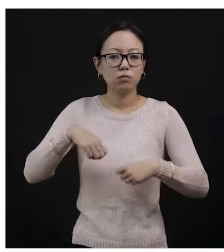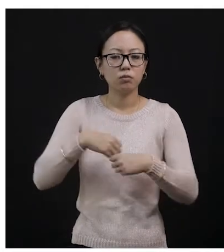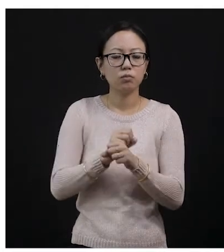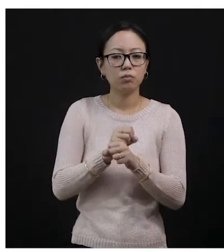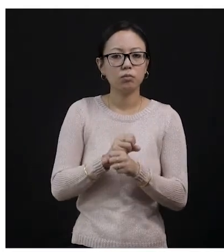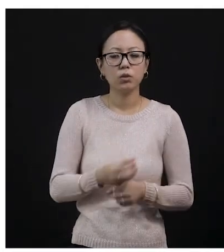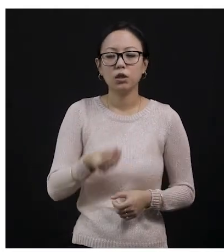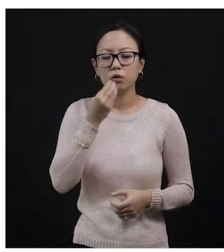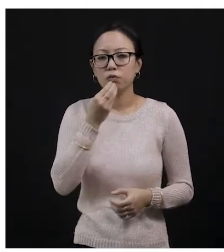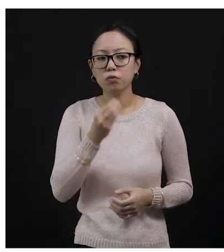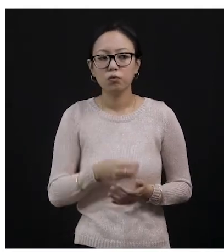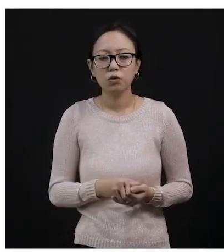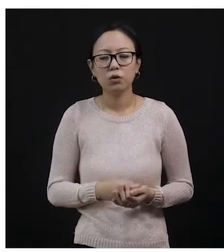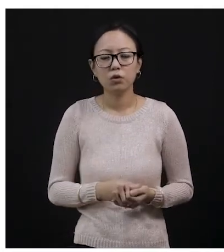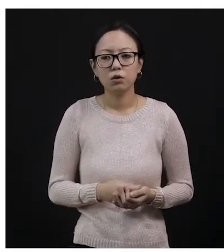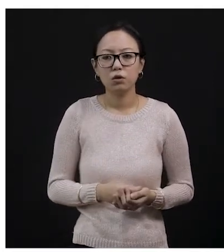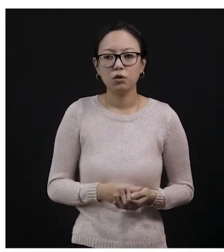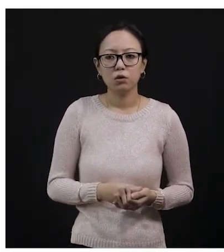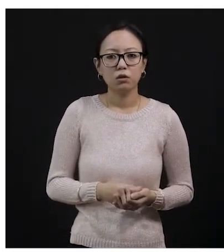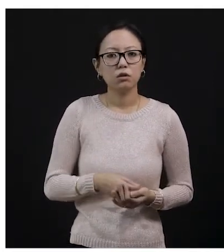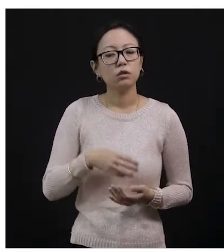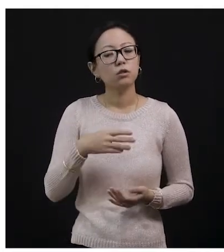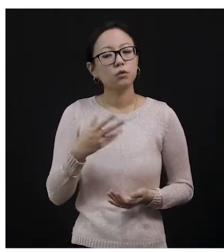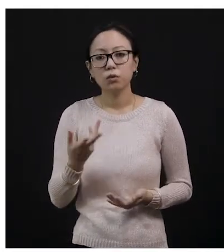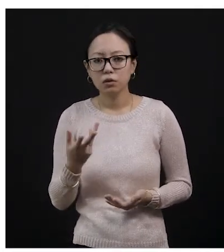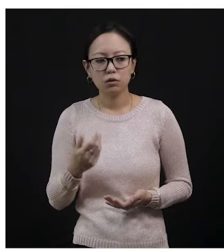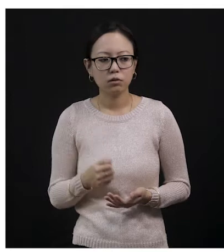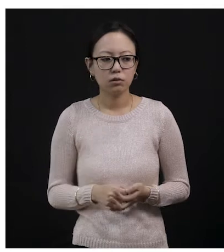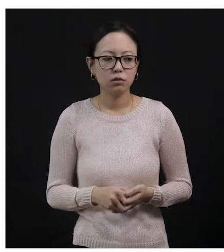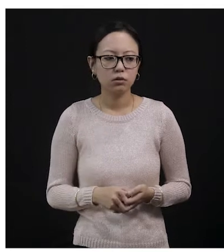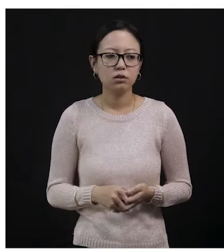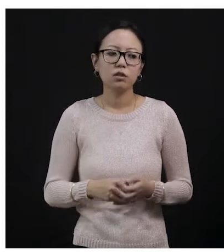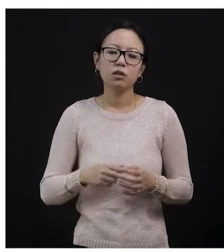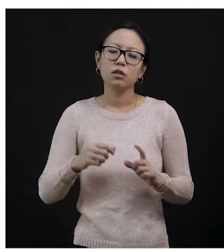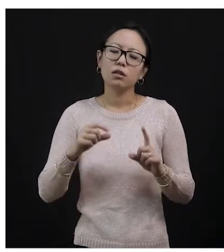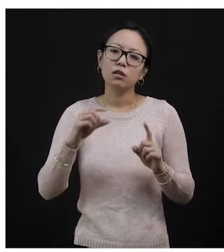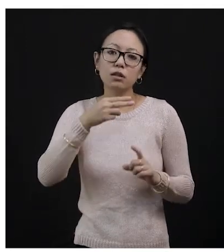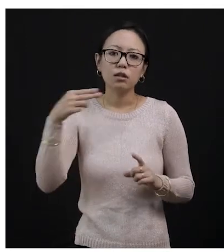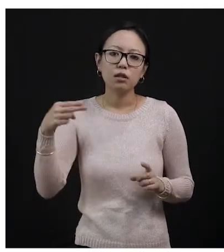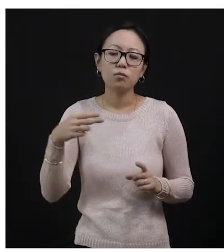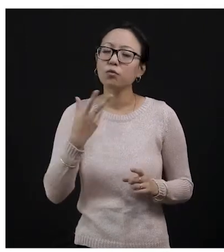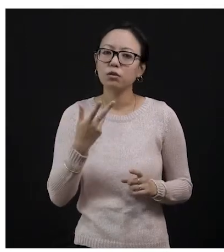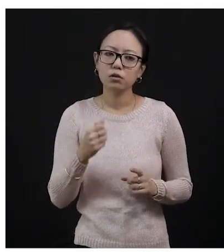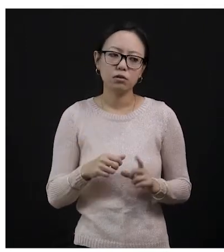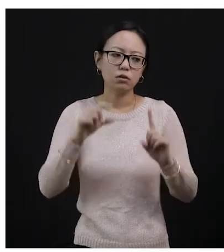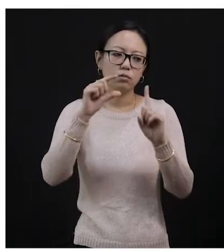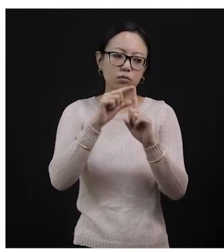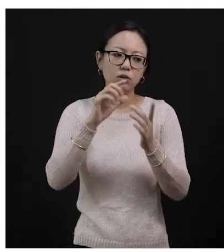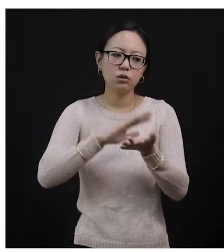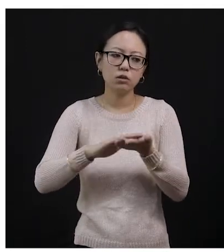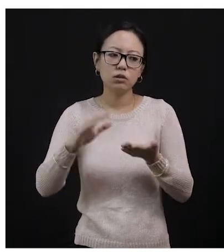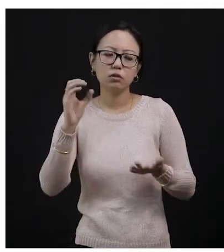as leaves make food for the plant in the presence of sunlight, water, and carbon dioxide, as well